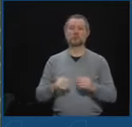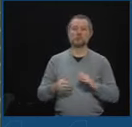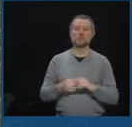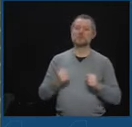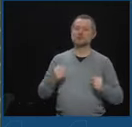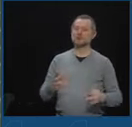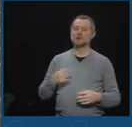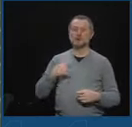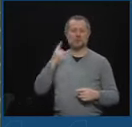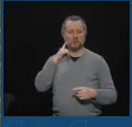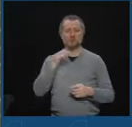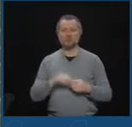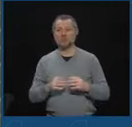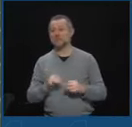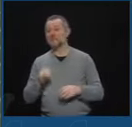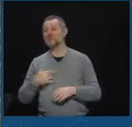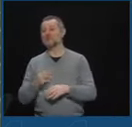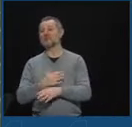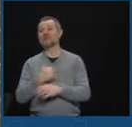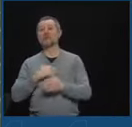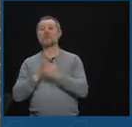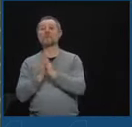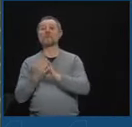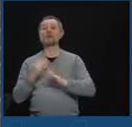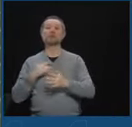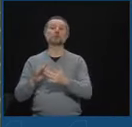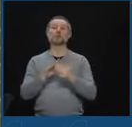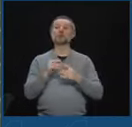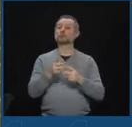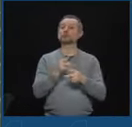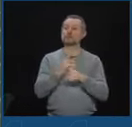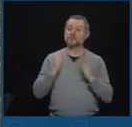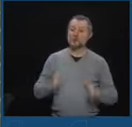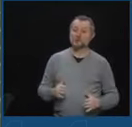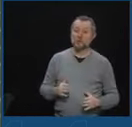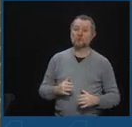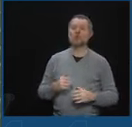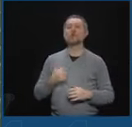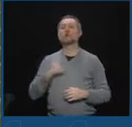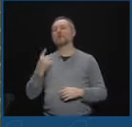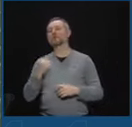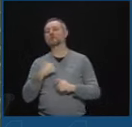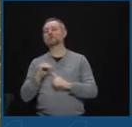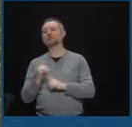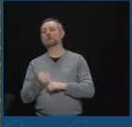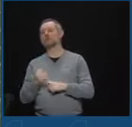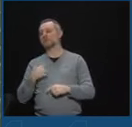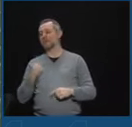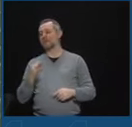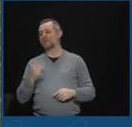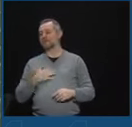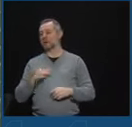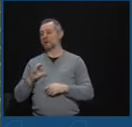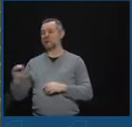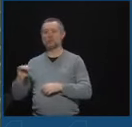is prior to becoming an outreach worker supervisor, there was an incident where me and one of my coworkers,